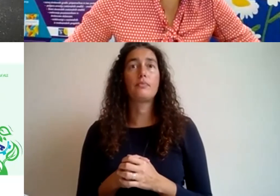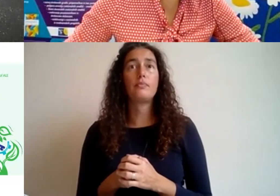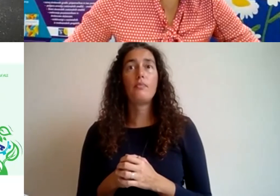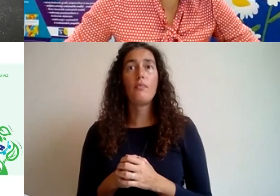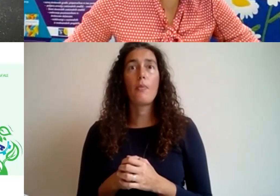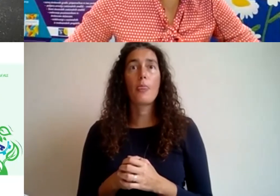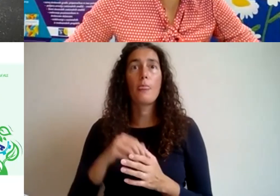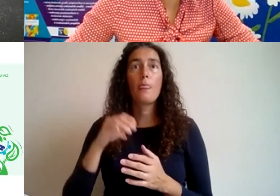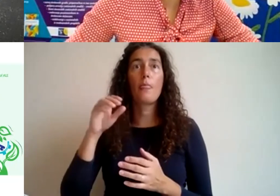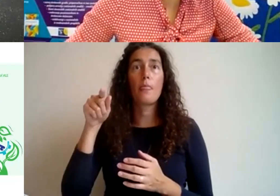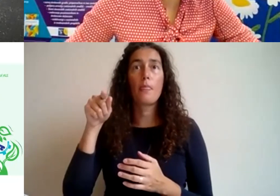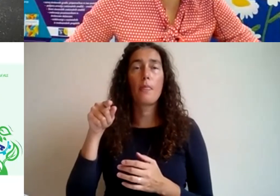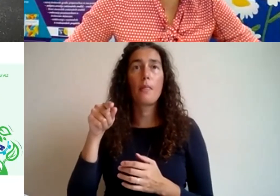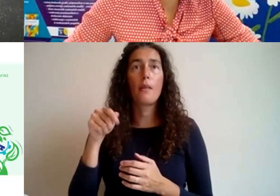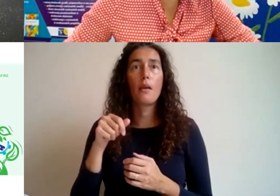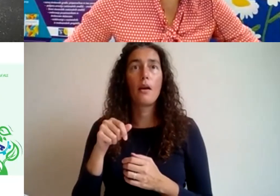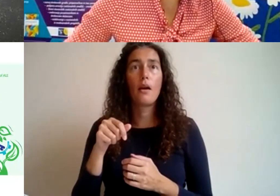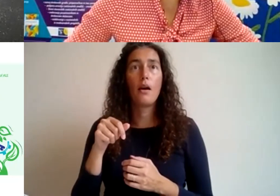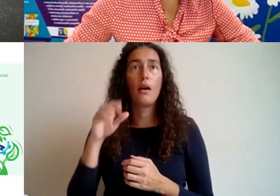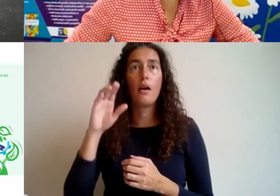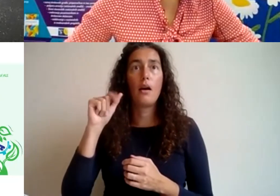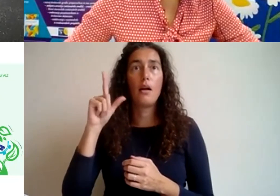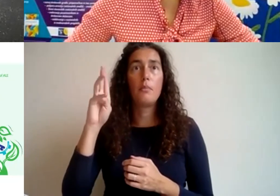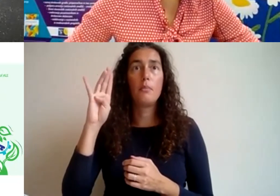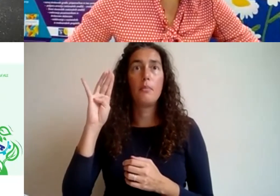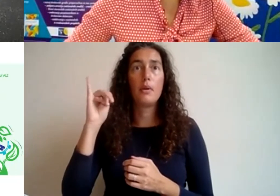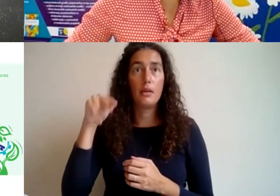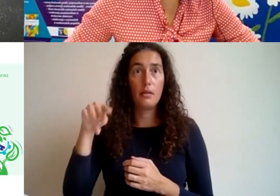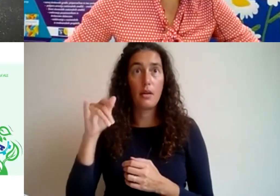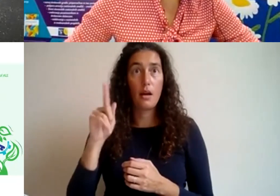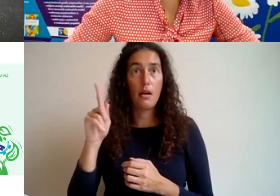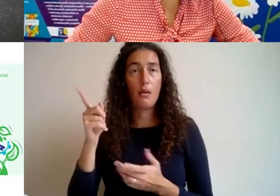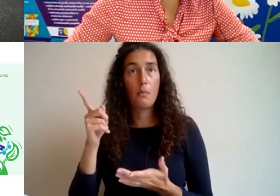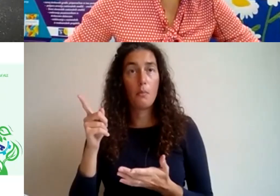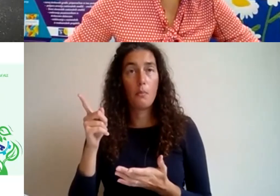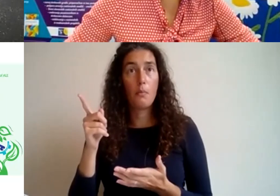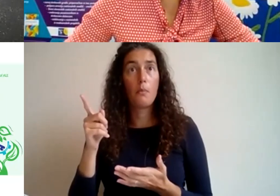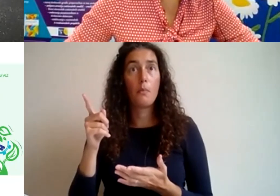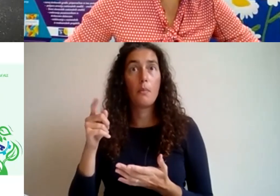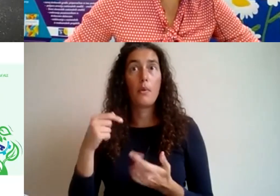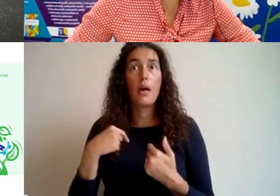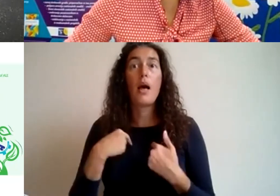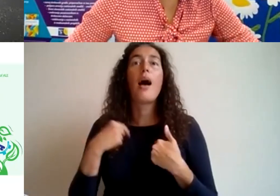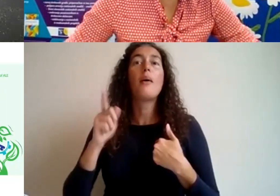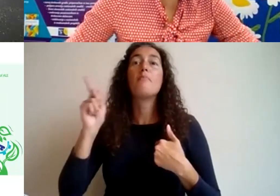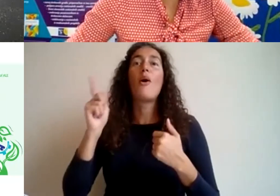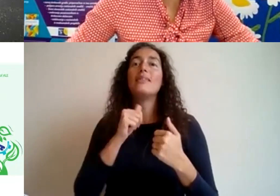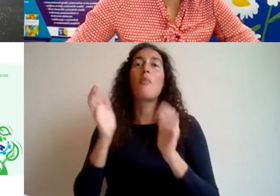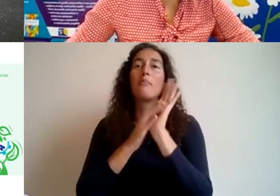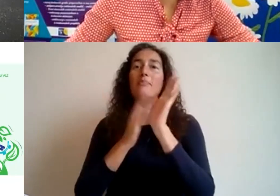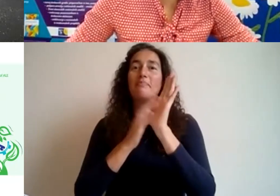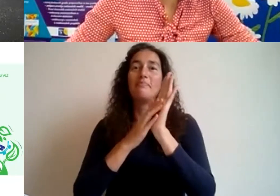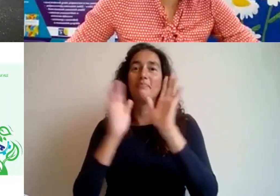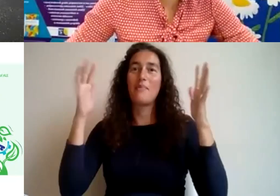Albin, did I see the right hand up? Albin, did you raise your hand? Yes, I was applauding. Applause,